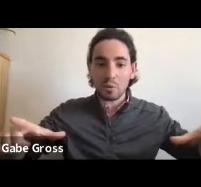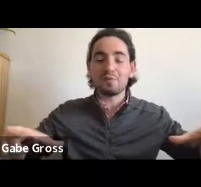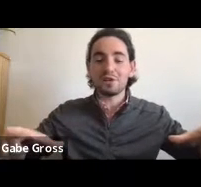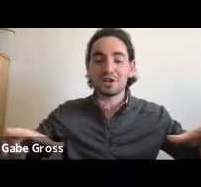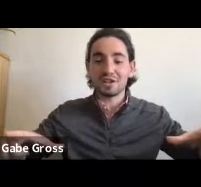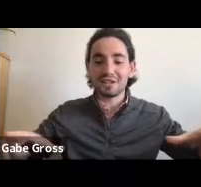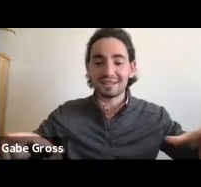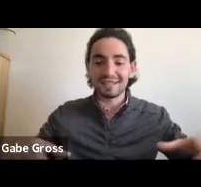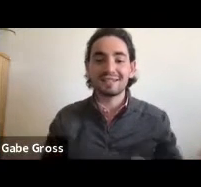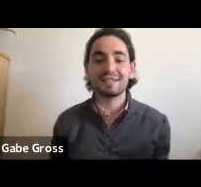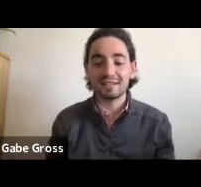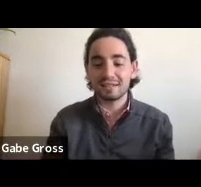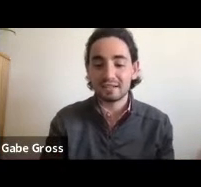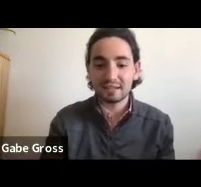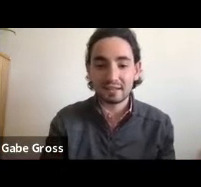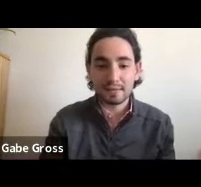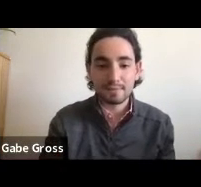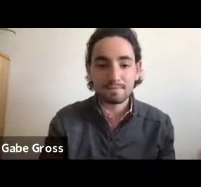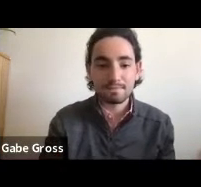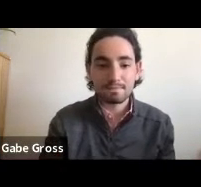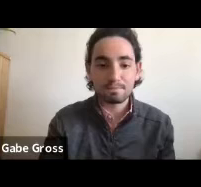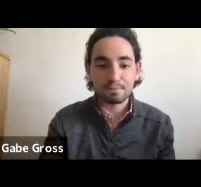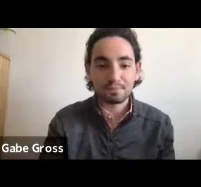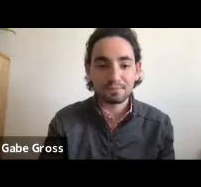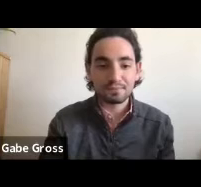two L's and float them away from each other.